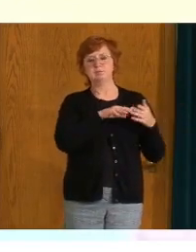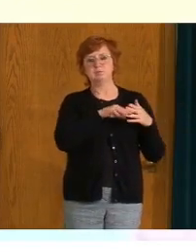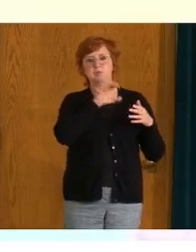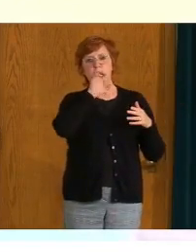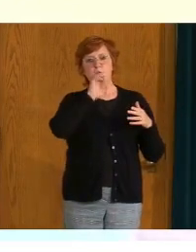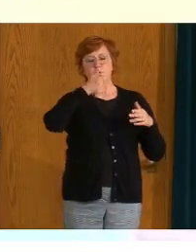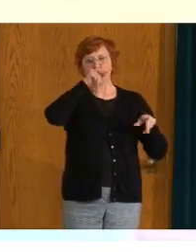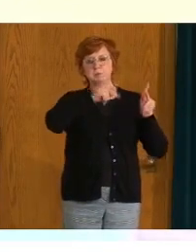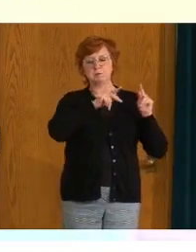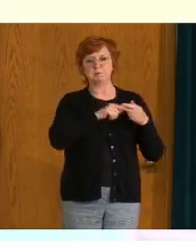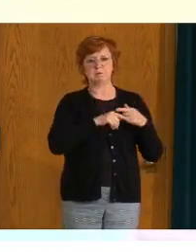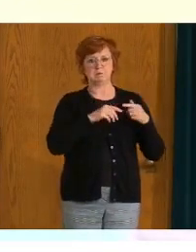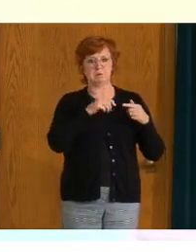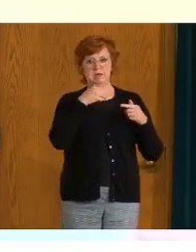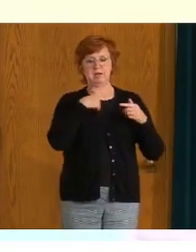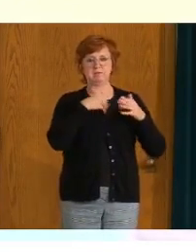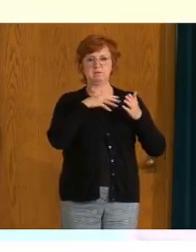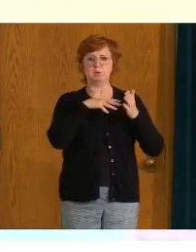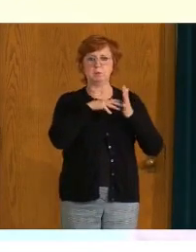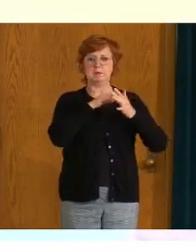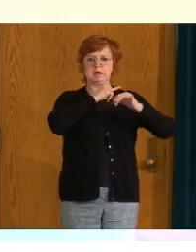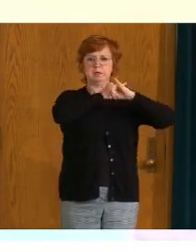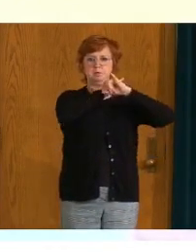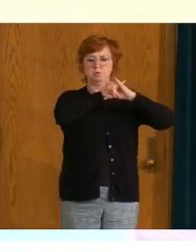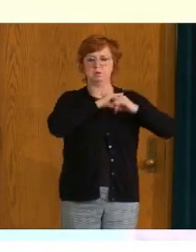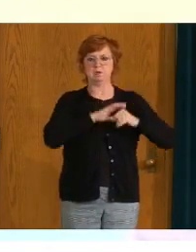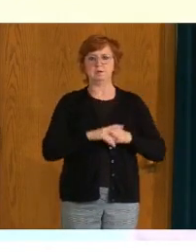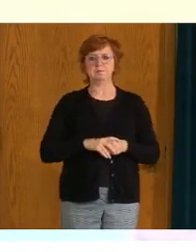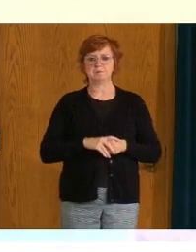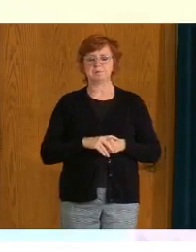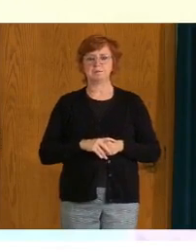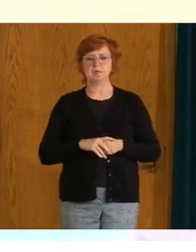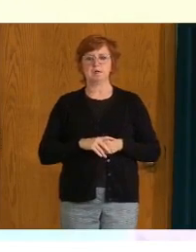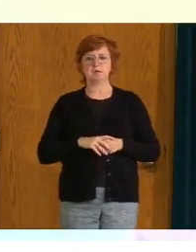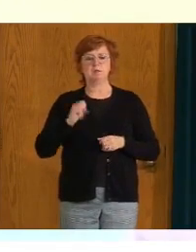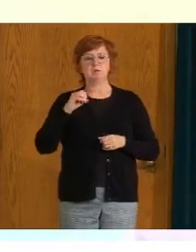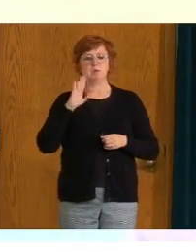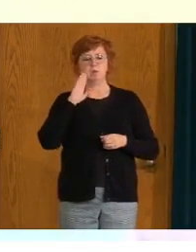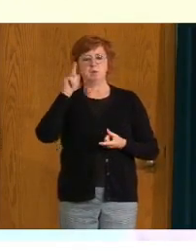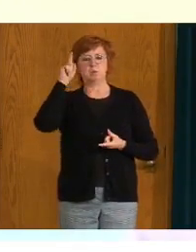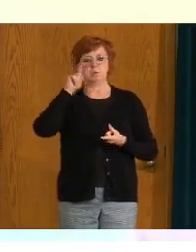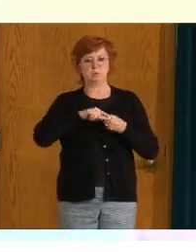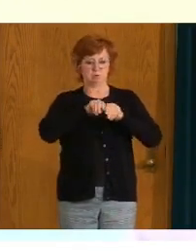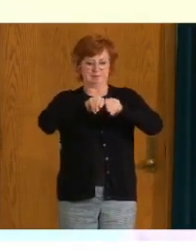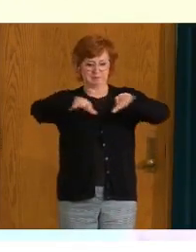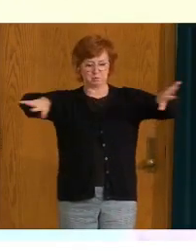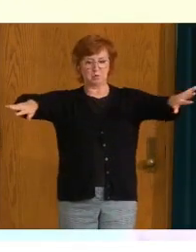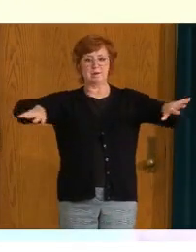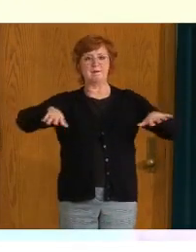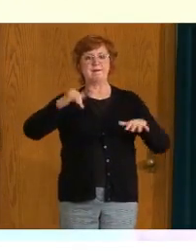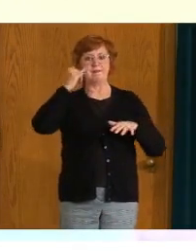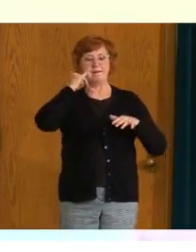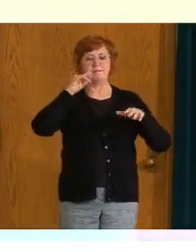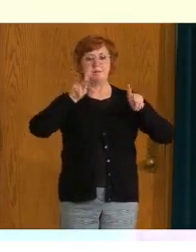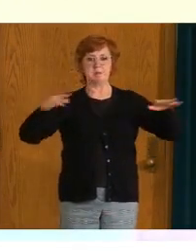also allows us to safely have larger gatherings without the risk of super spreader events. And this is, again, something we'll be